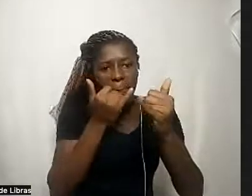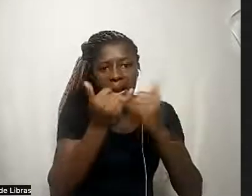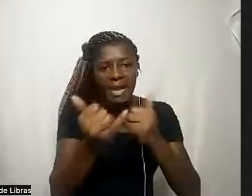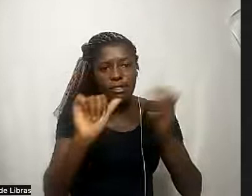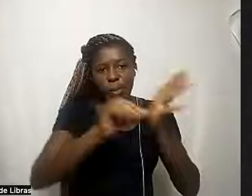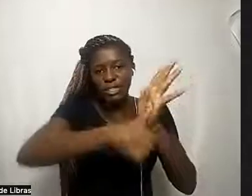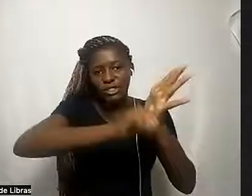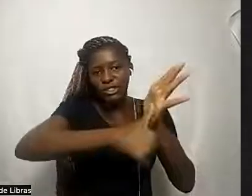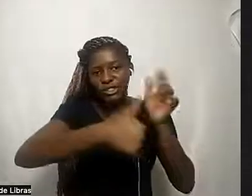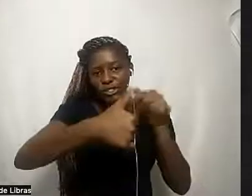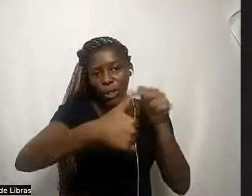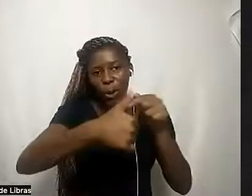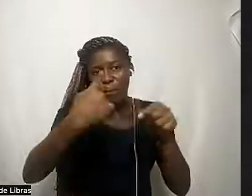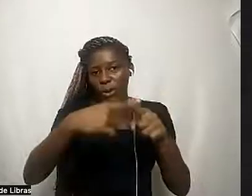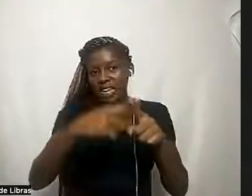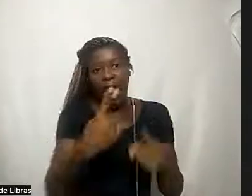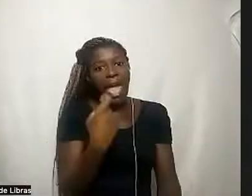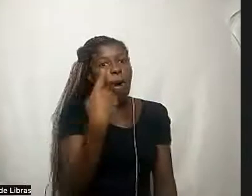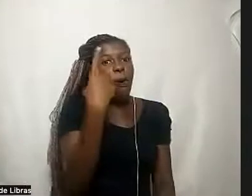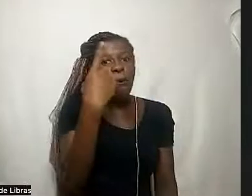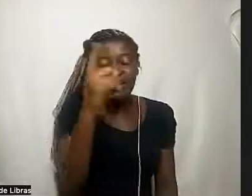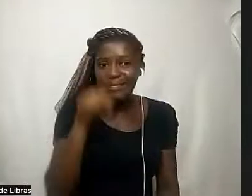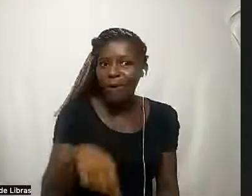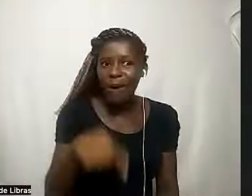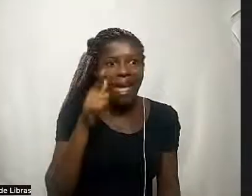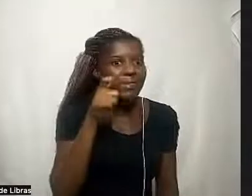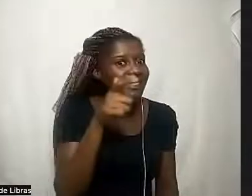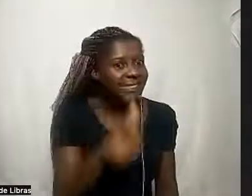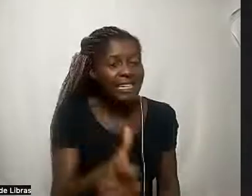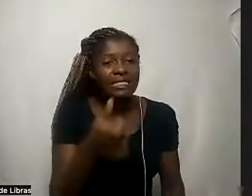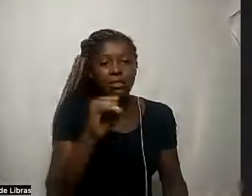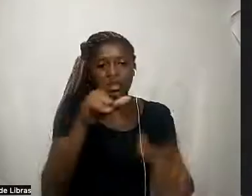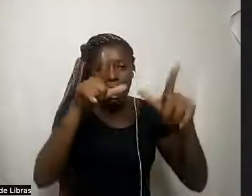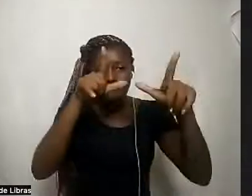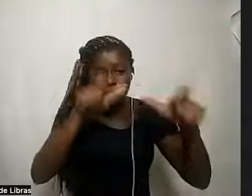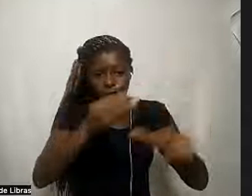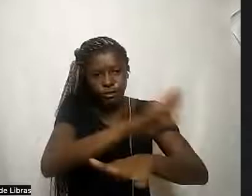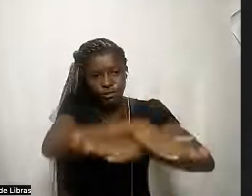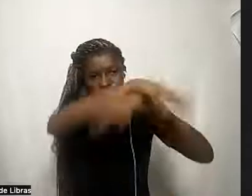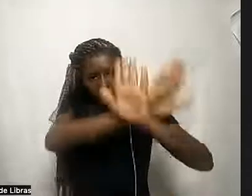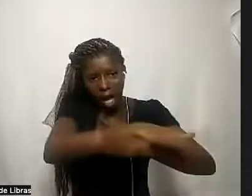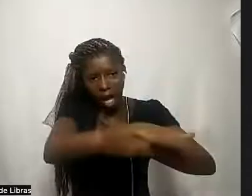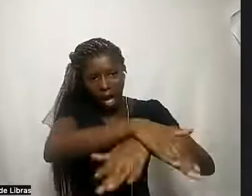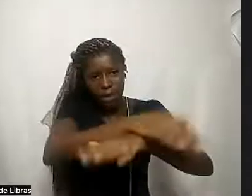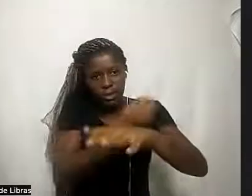picture of a whale tail, and it's going to be compared with other people all around.